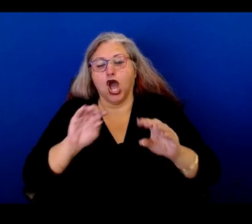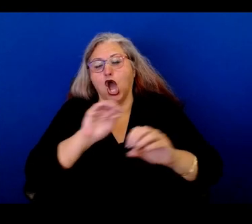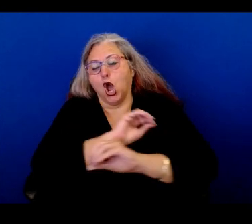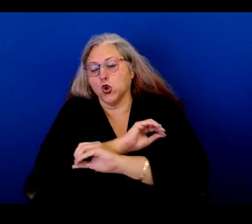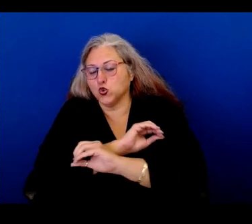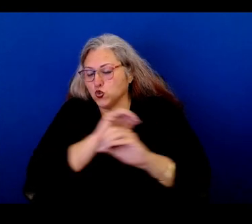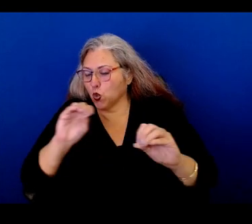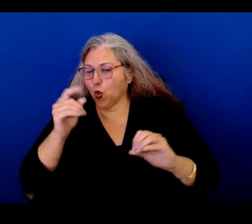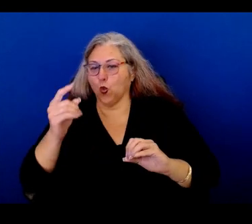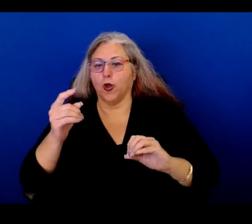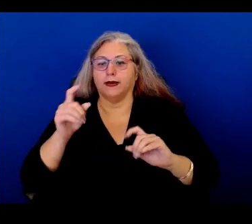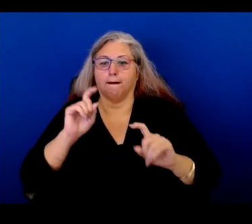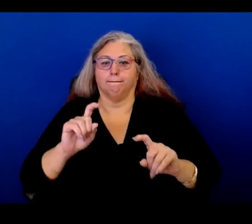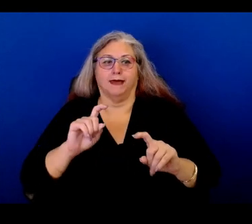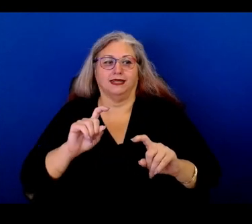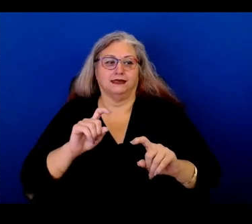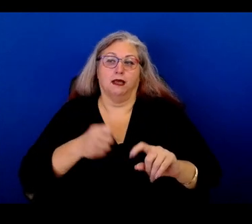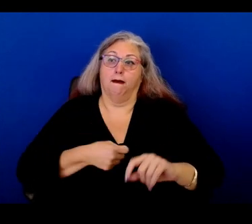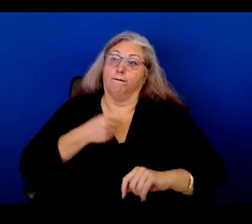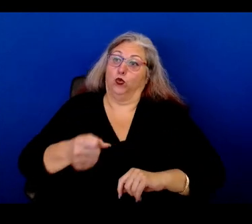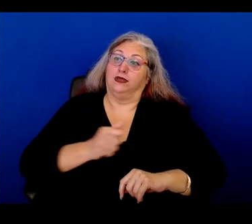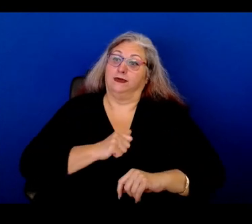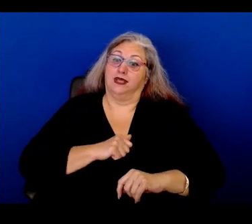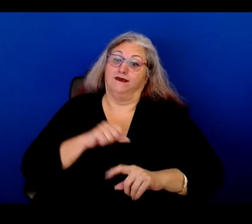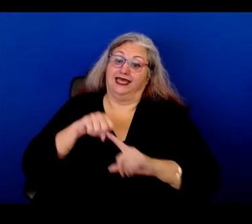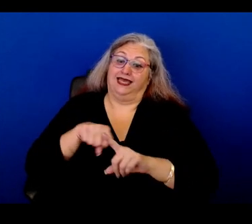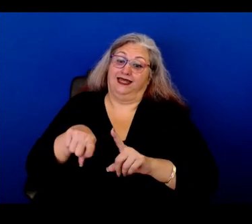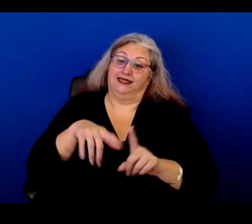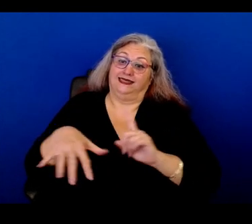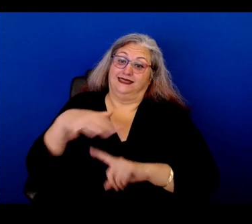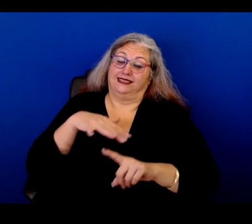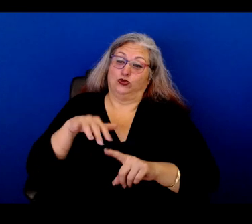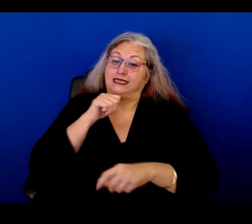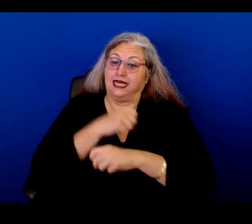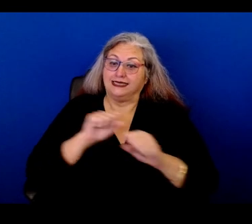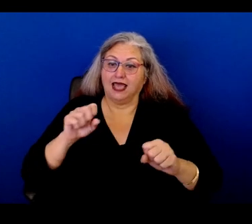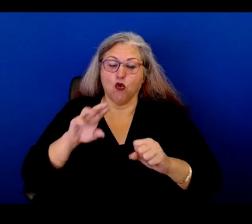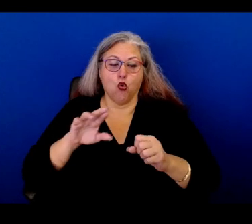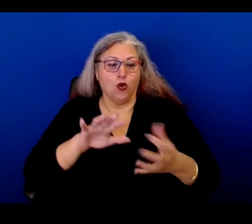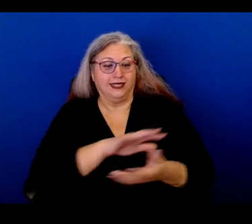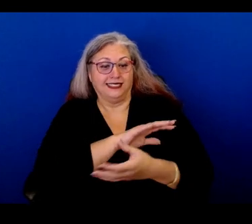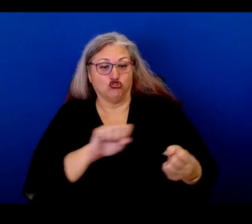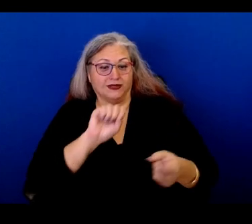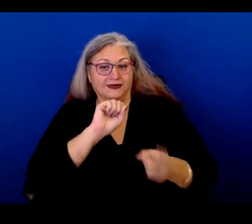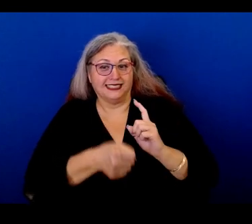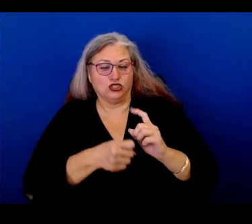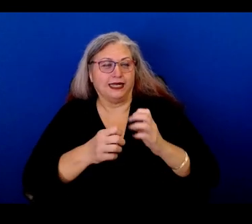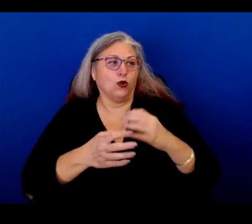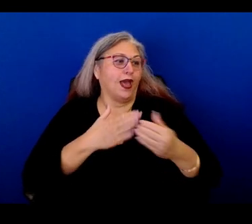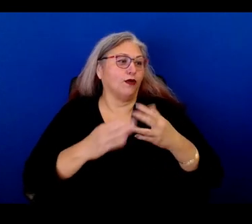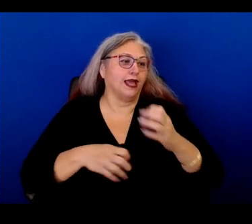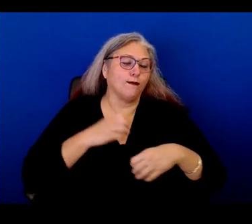nobody has to put themselves in an unsafe situation or a destructive situation emotionally,